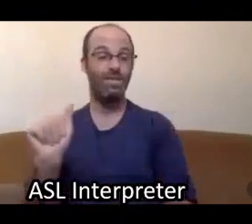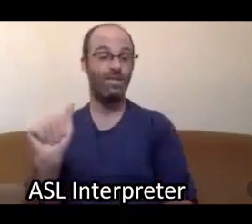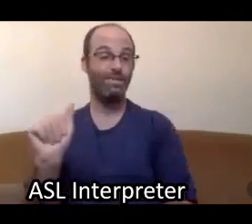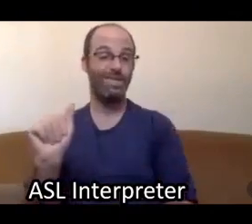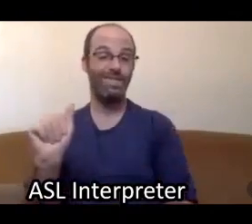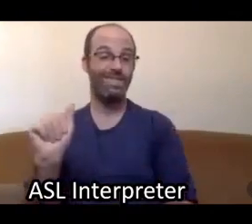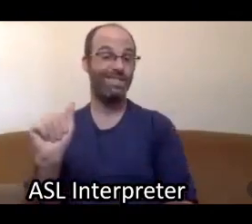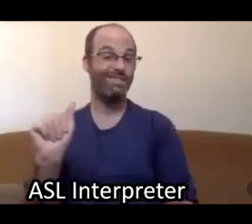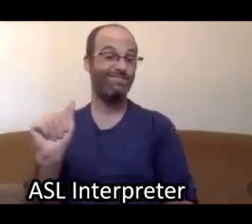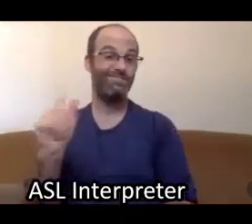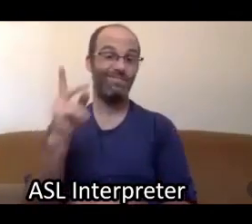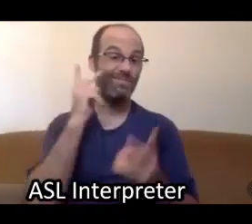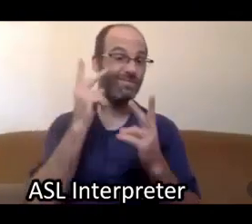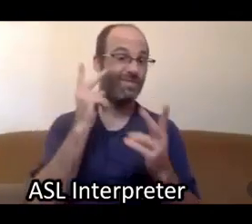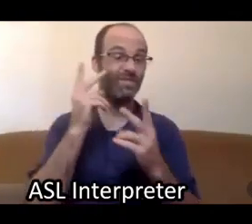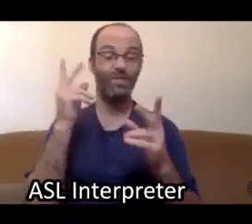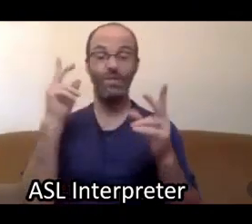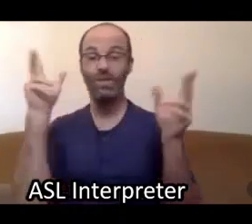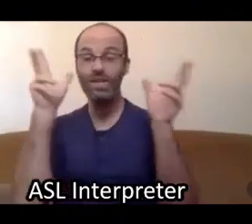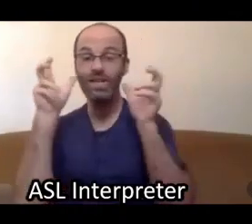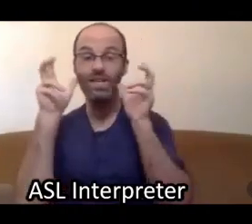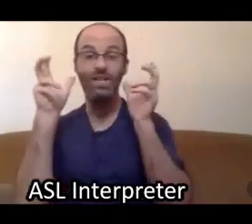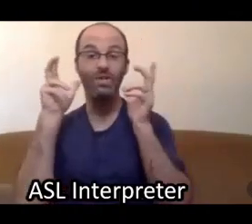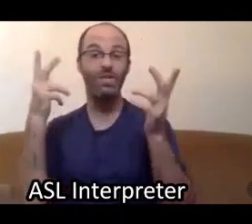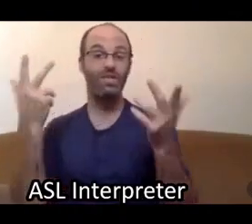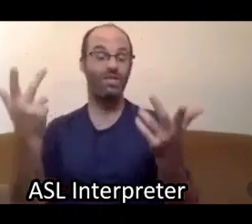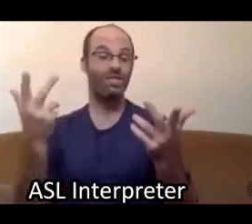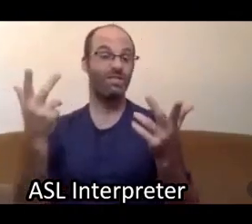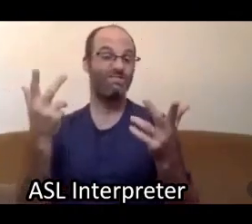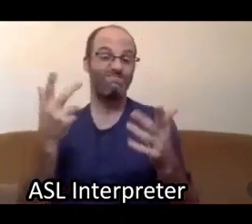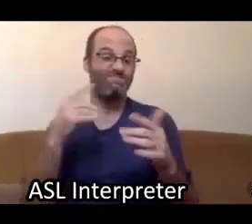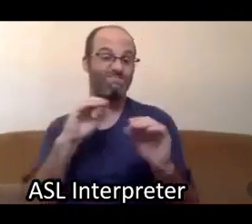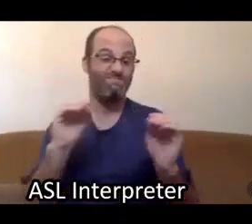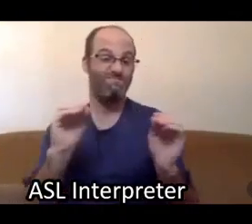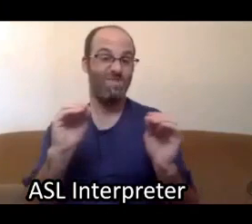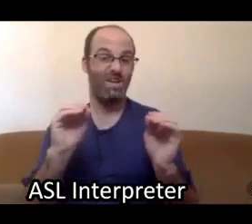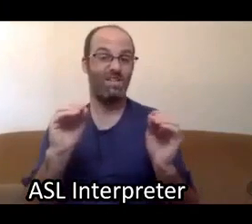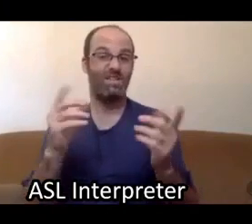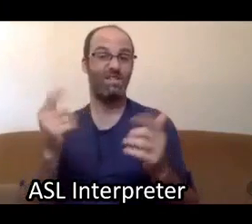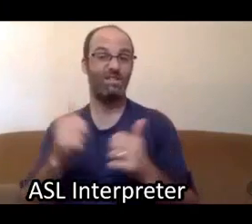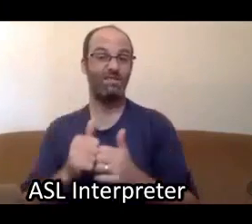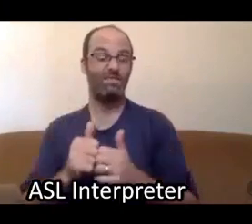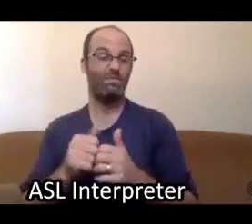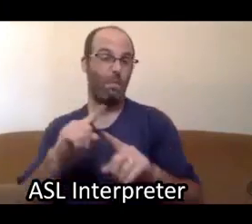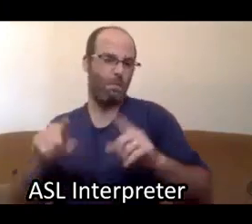have other human things, but I